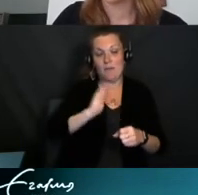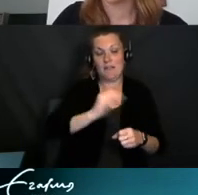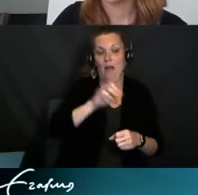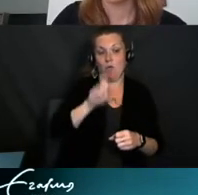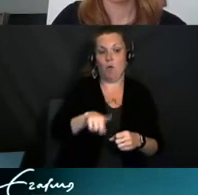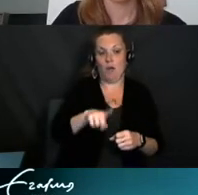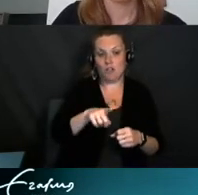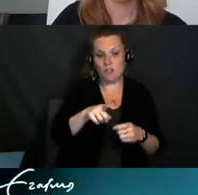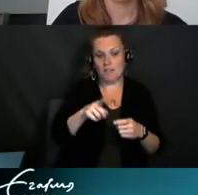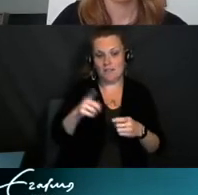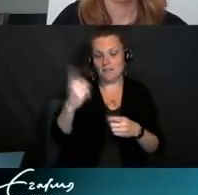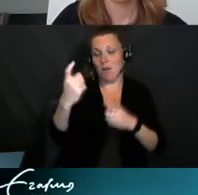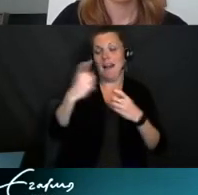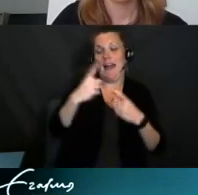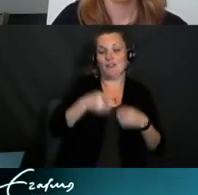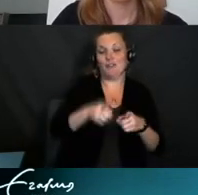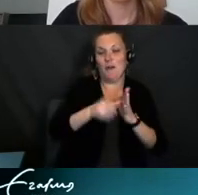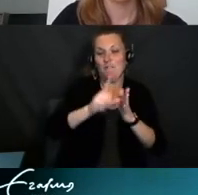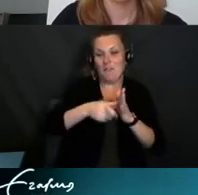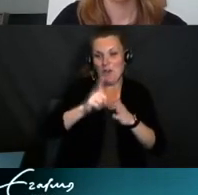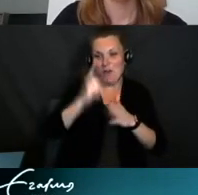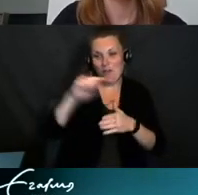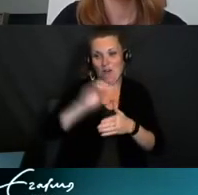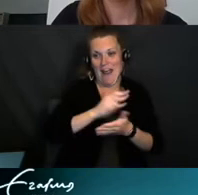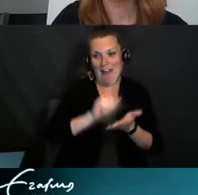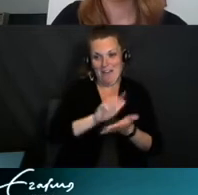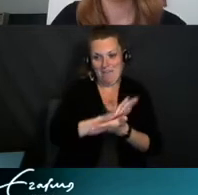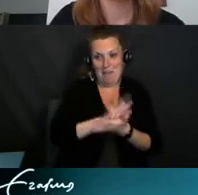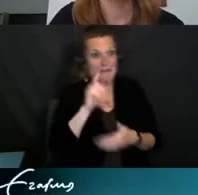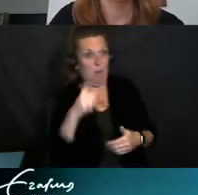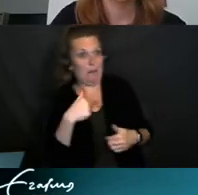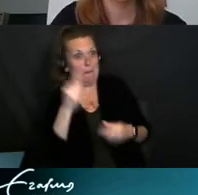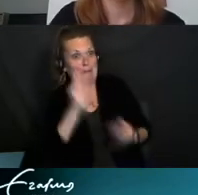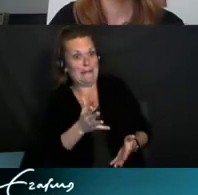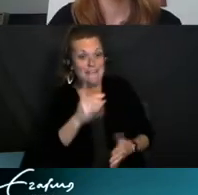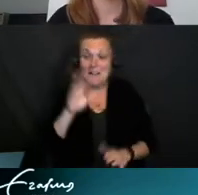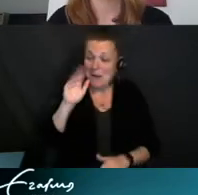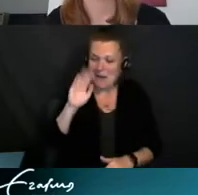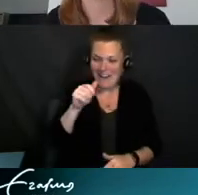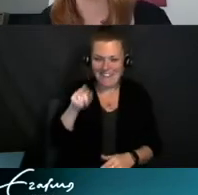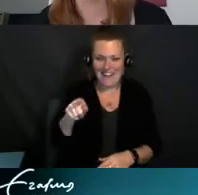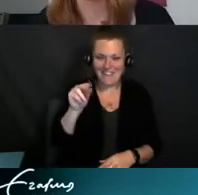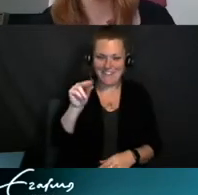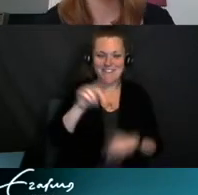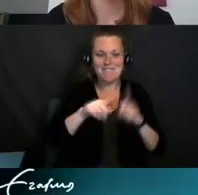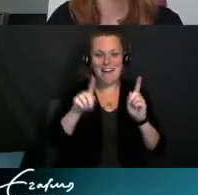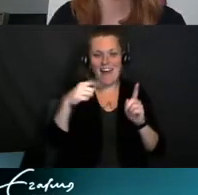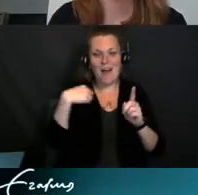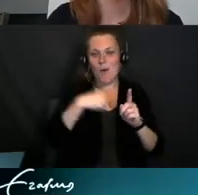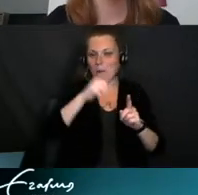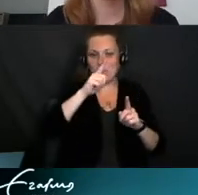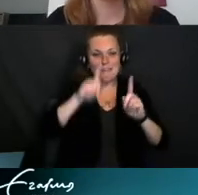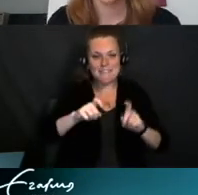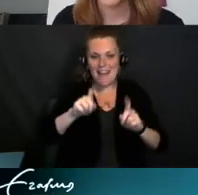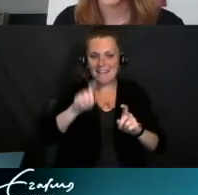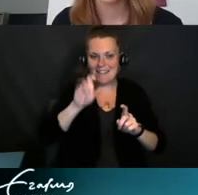reviewing process of this paper. So not me. I don't know if it was you, and actually no. We didn't test it on